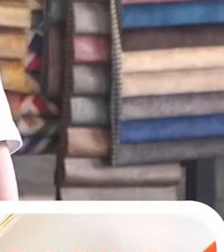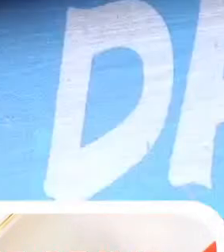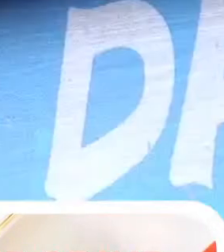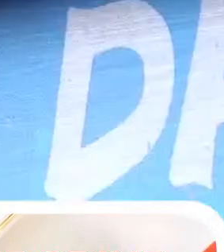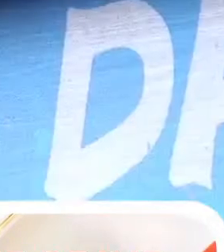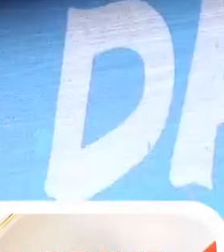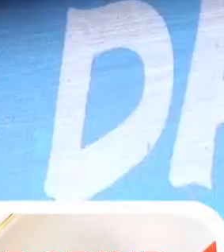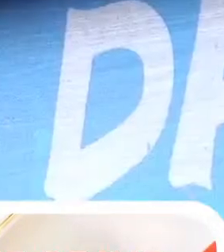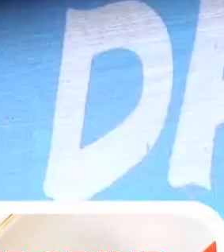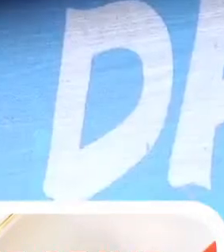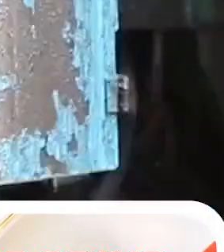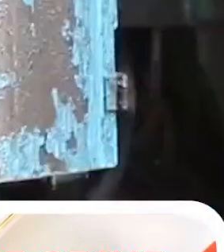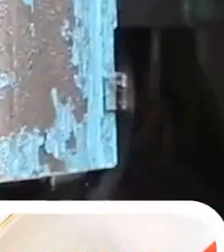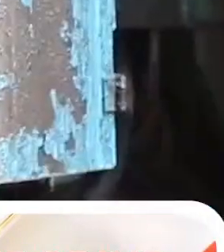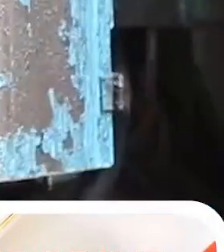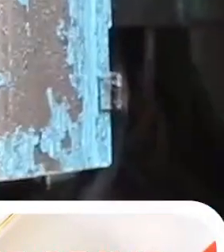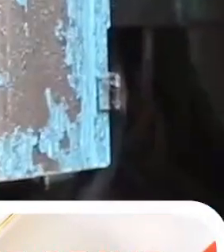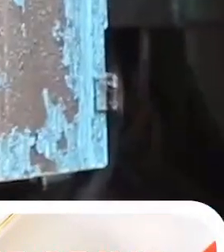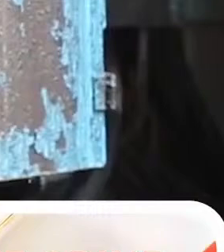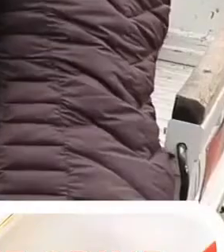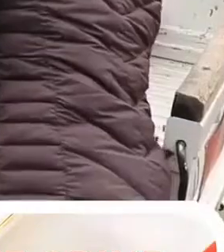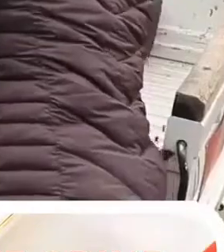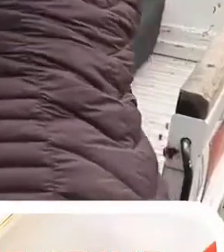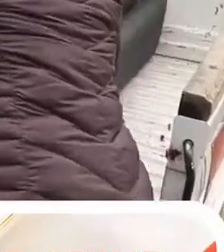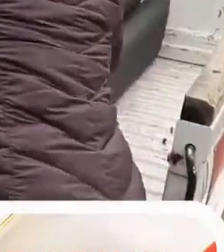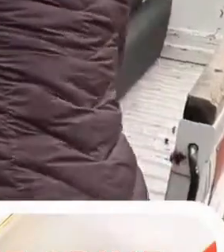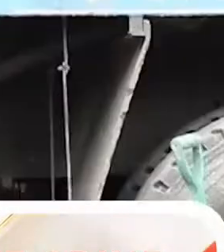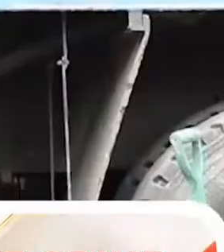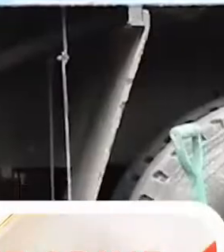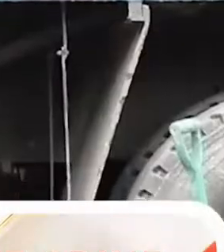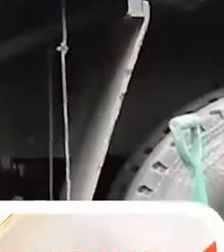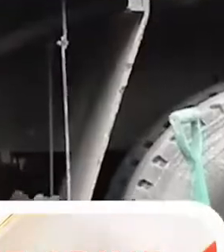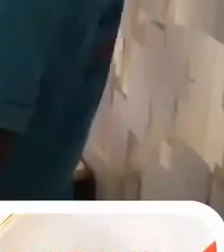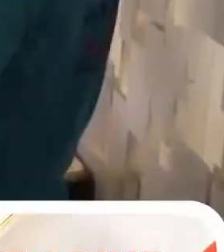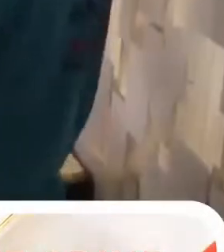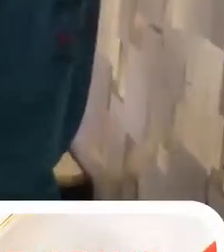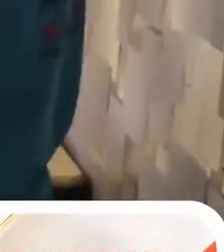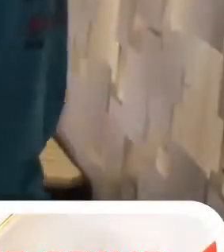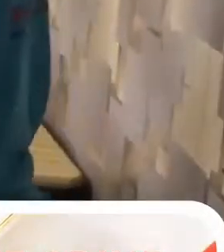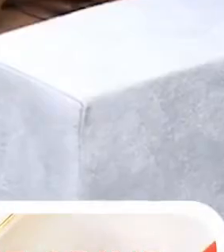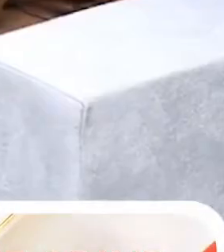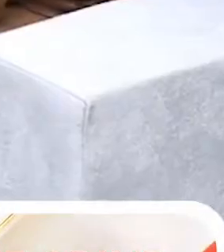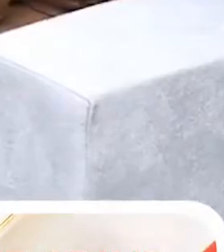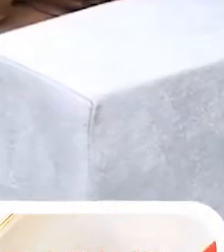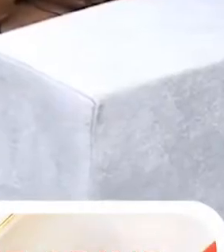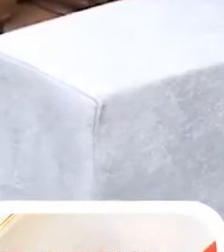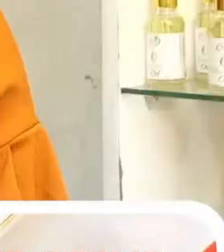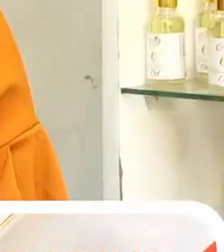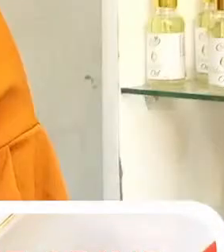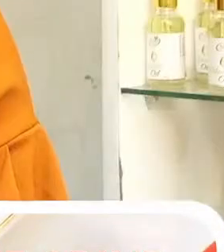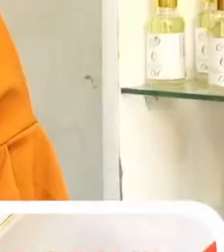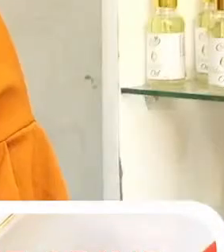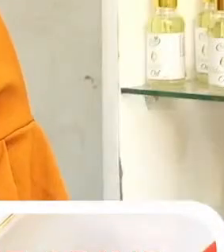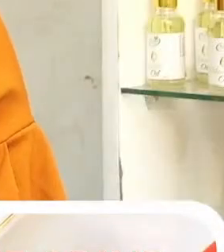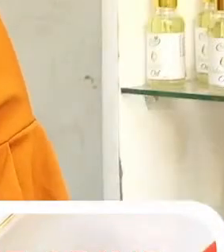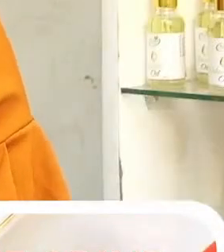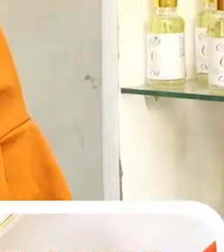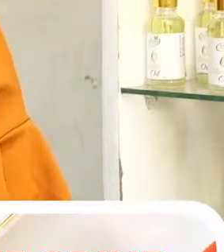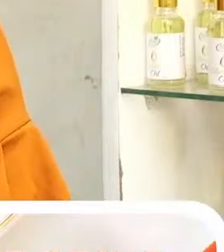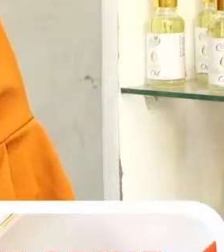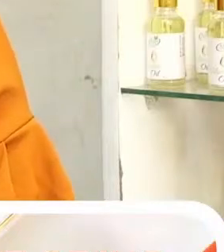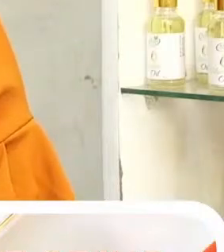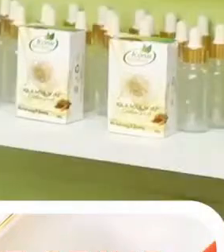charge. We just have to do quality work for them. To make their mark in an unpredictable market. It was now